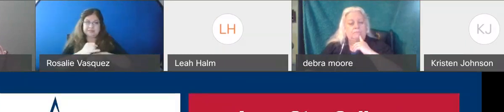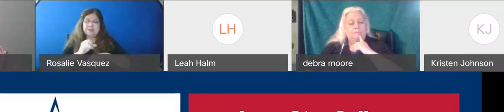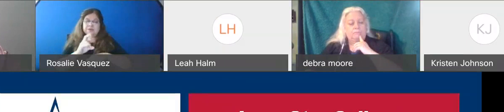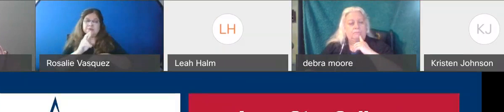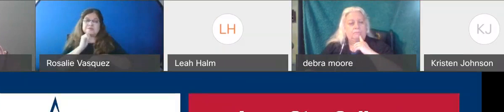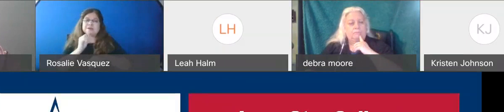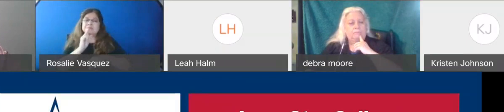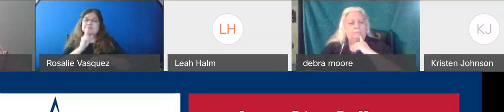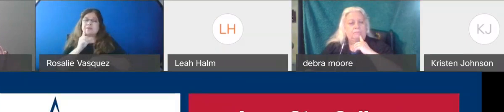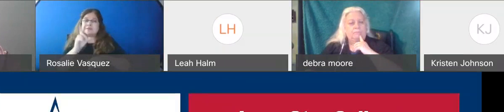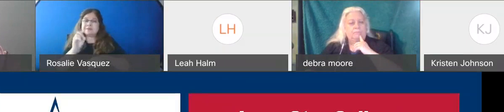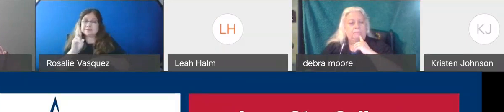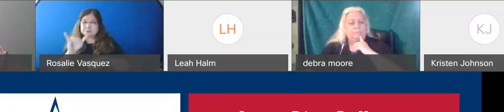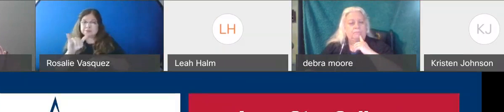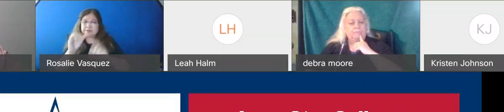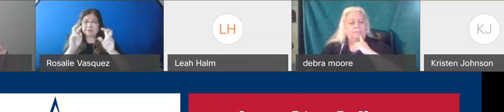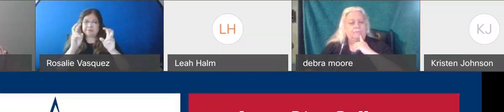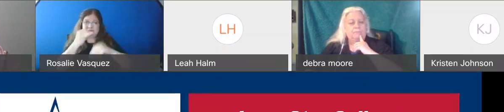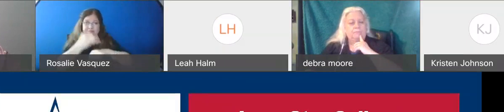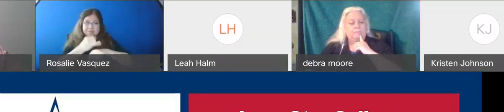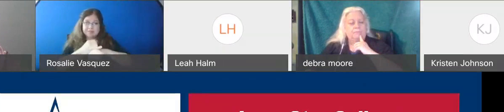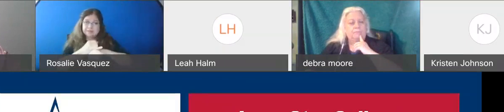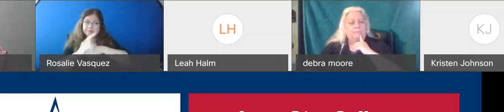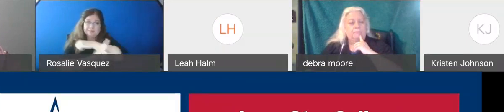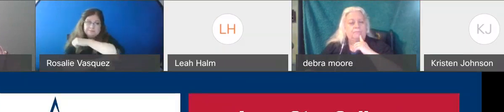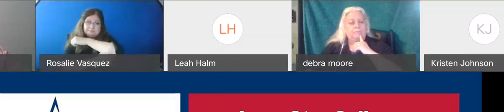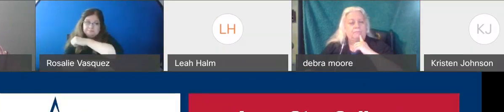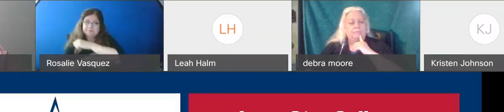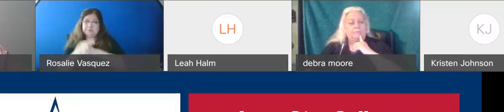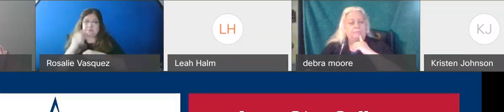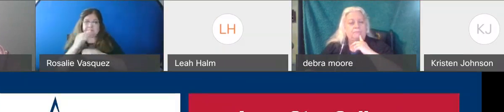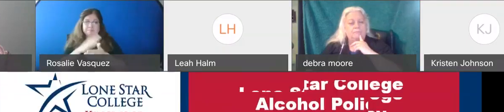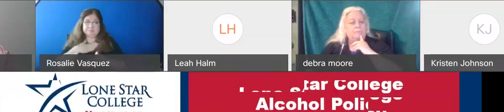say, could result in disciplinary action. So we just need to be aware of that.